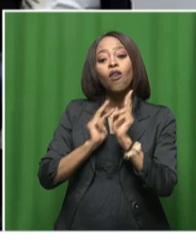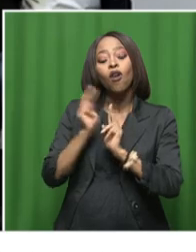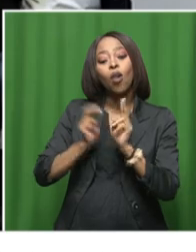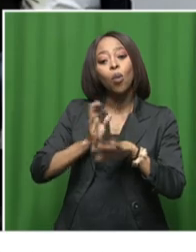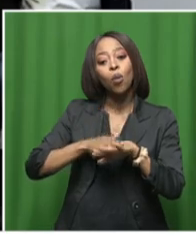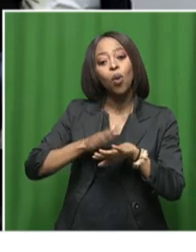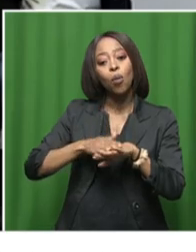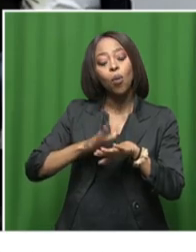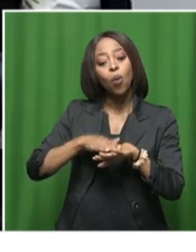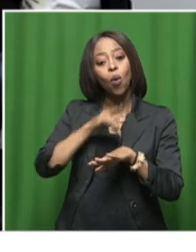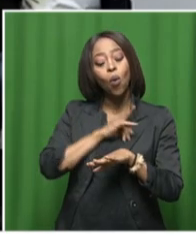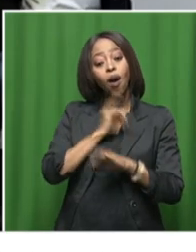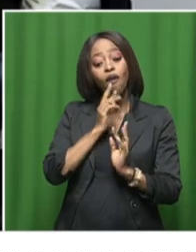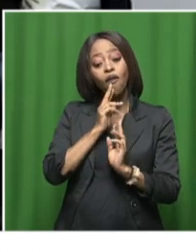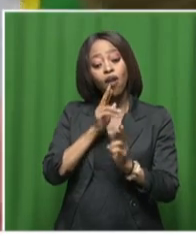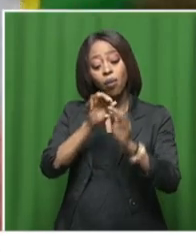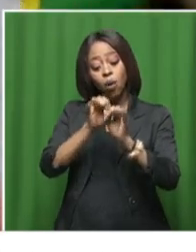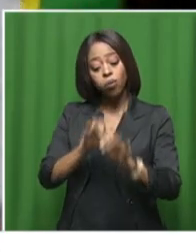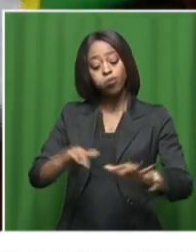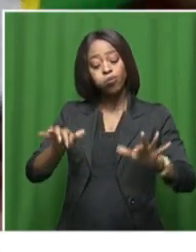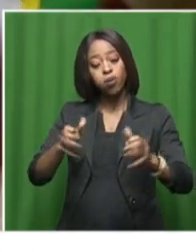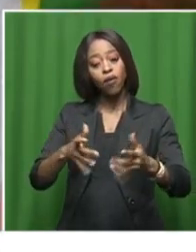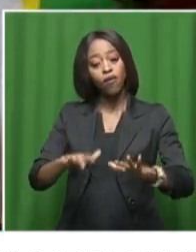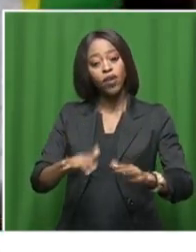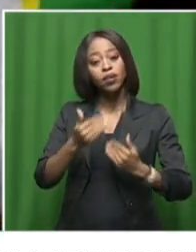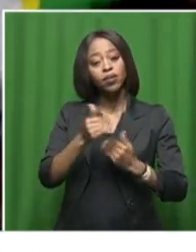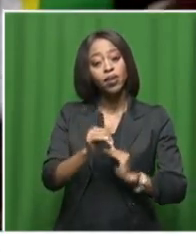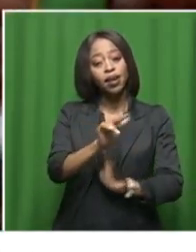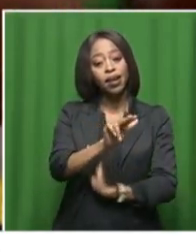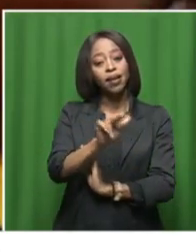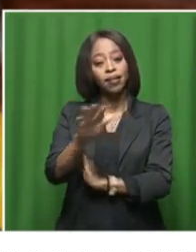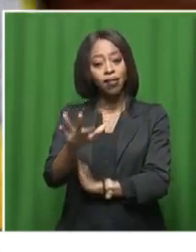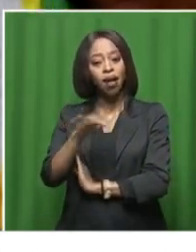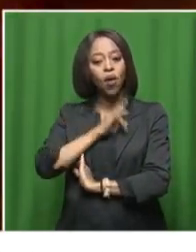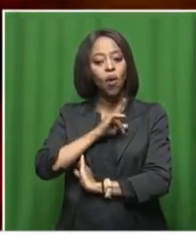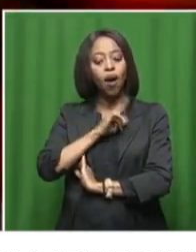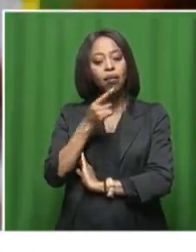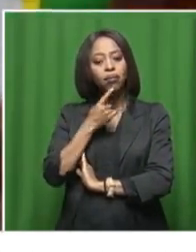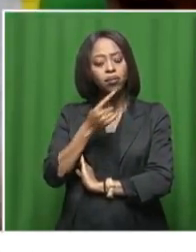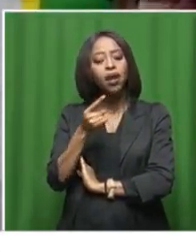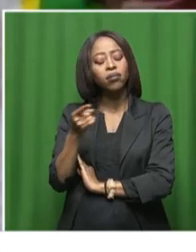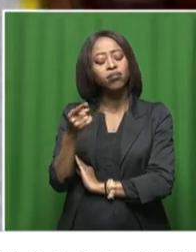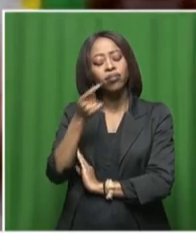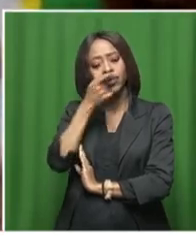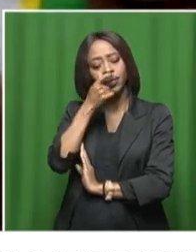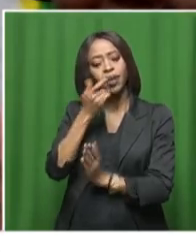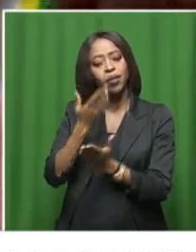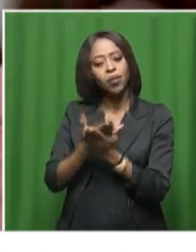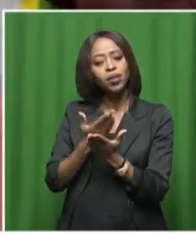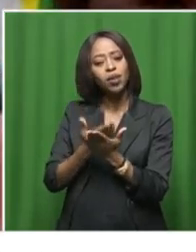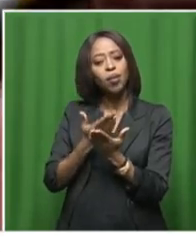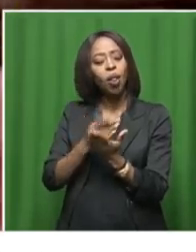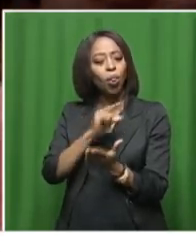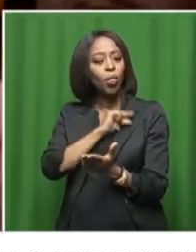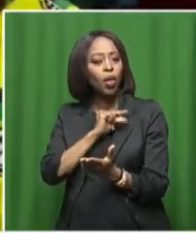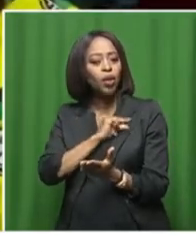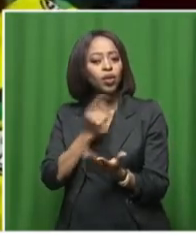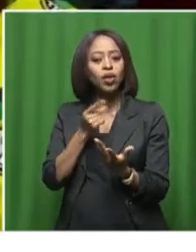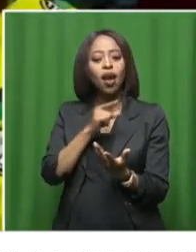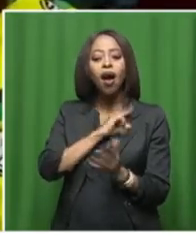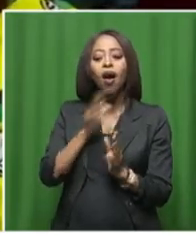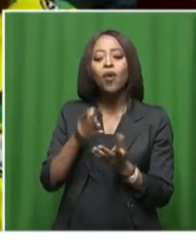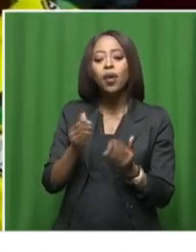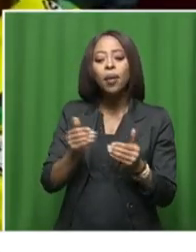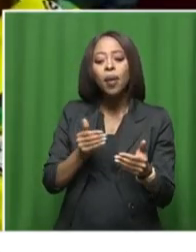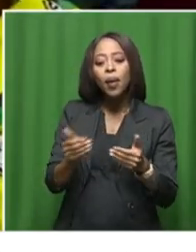the release of the Section 89 panel report, which found that President Ramaphosa may have a case to answer for his handling of the robbery at